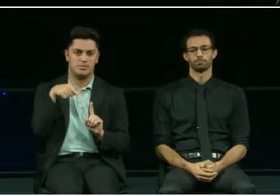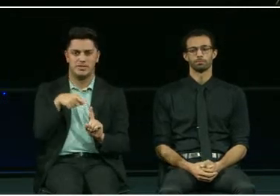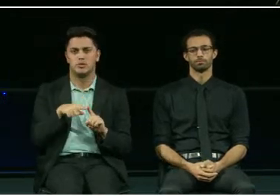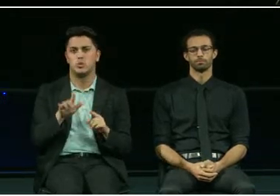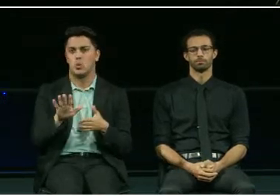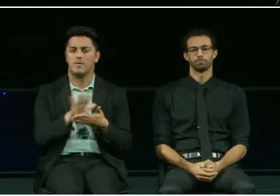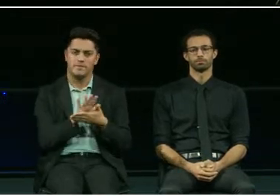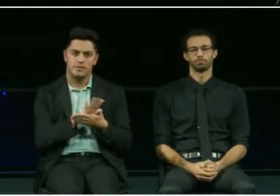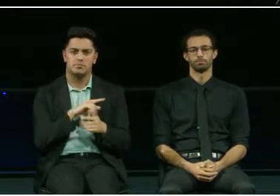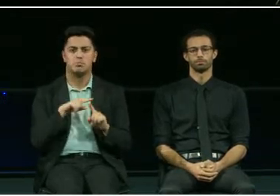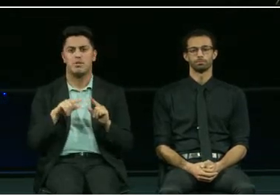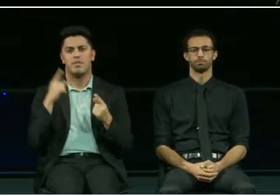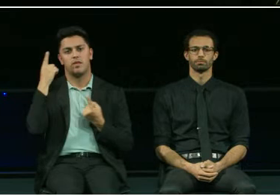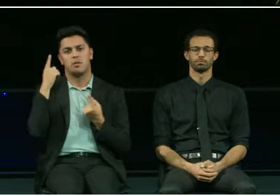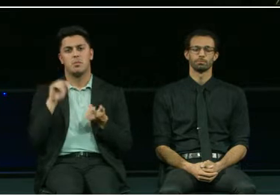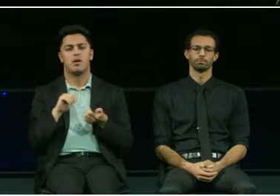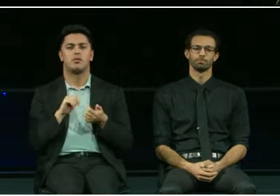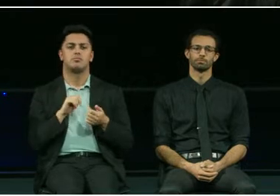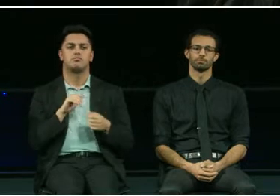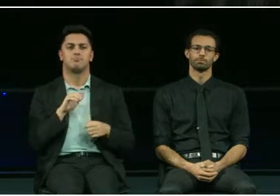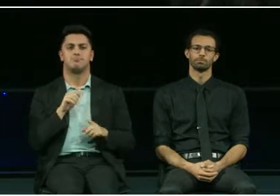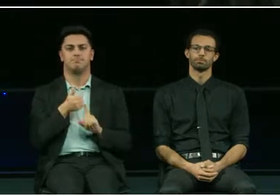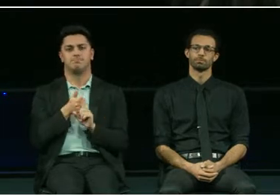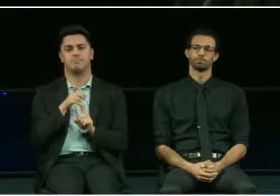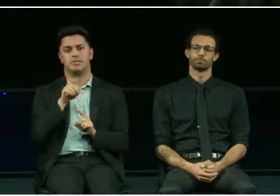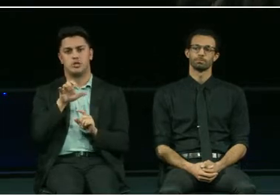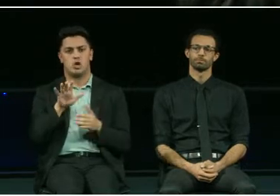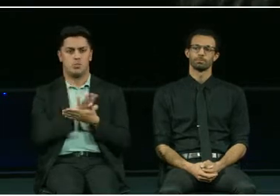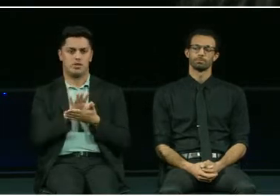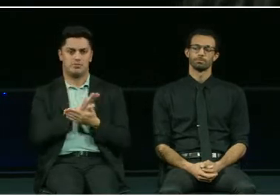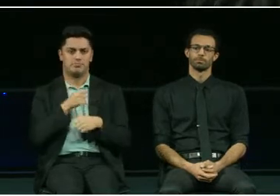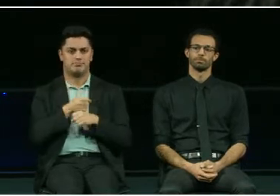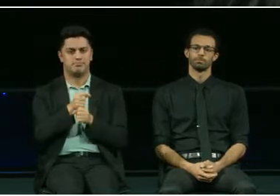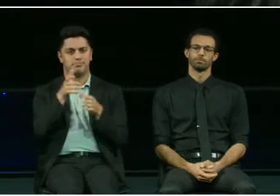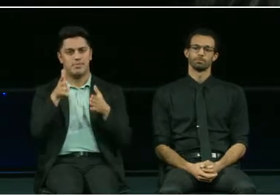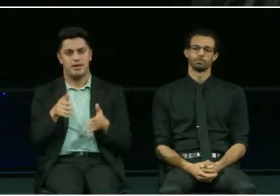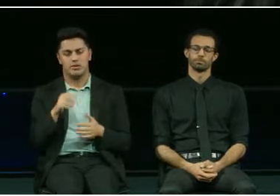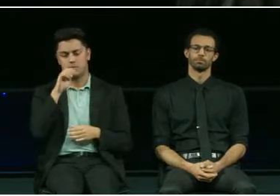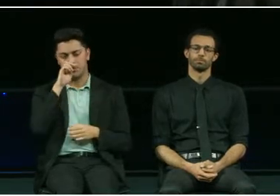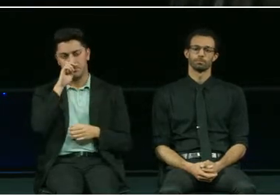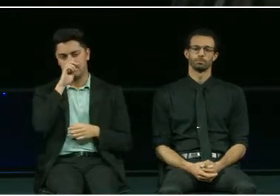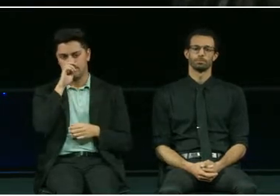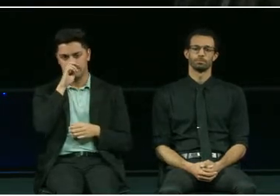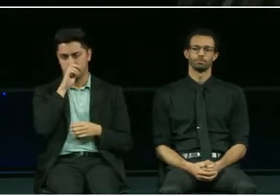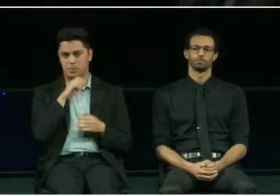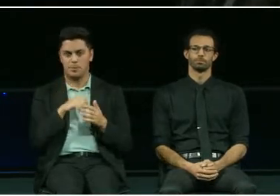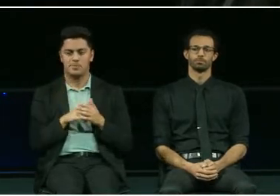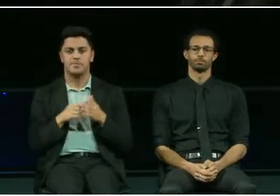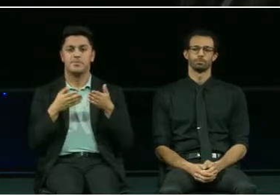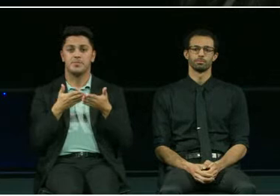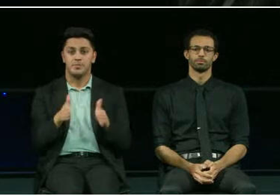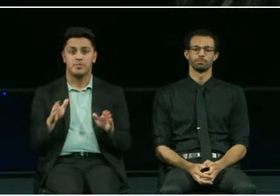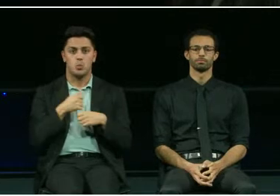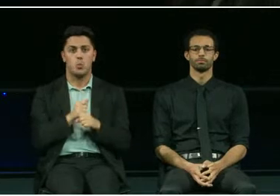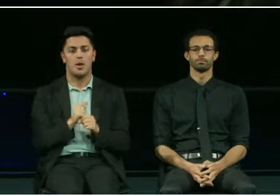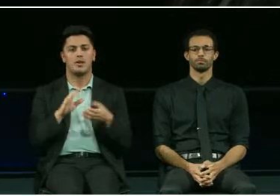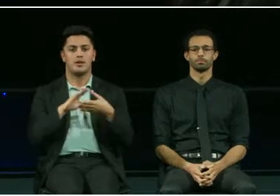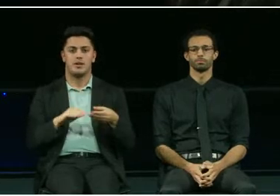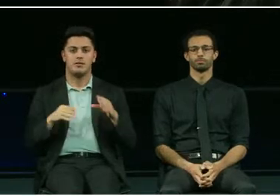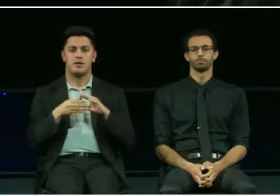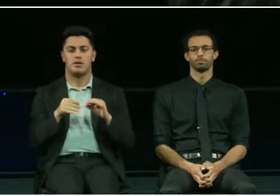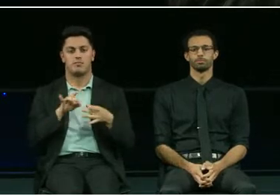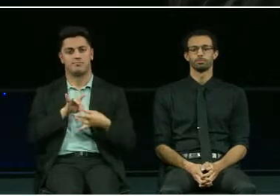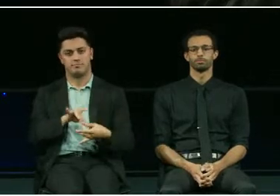films, but thinking about being a documentary filmmaker and just the, in general, creating narratives around